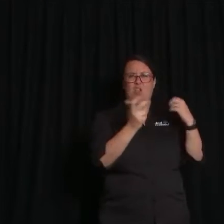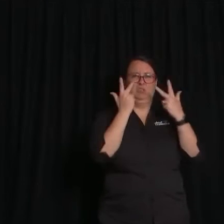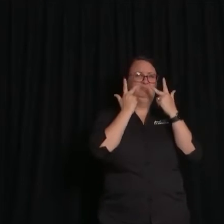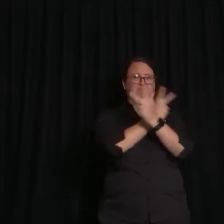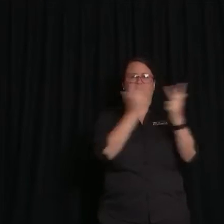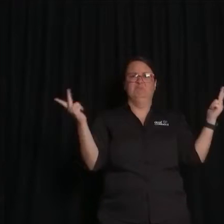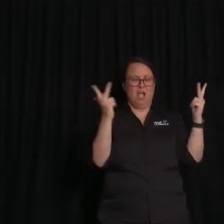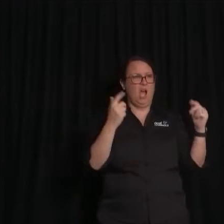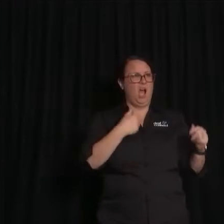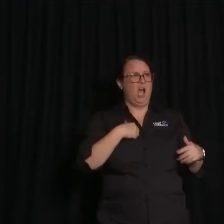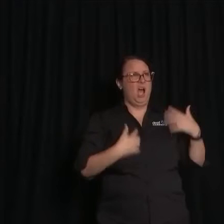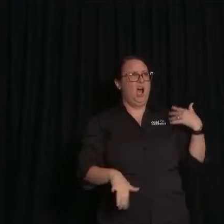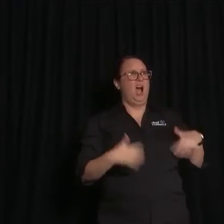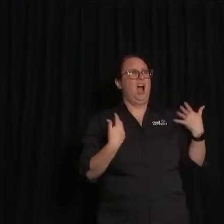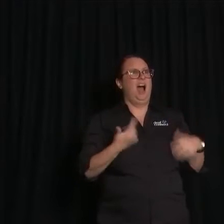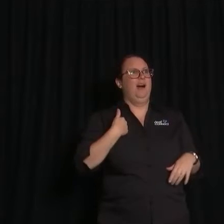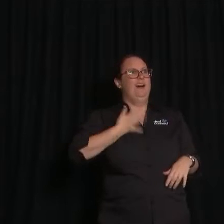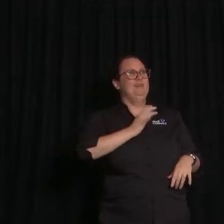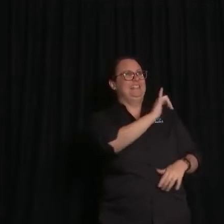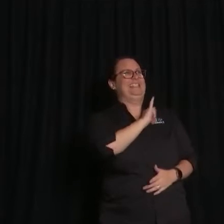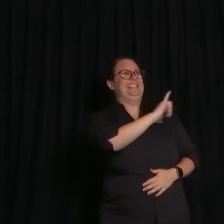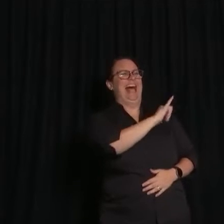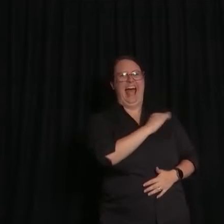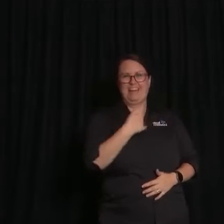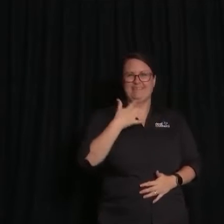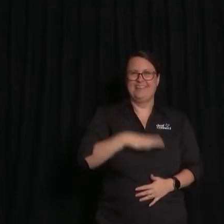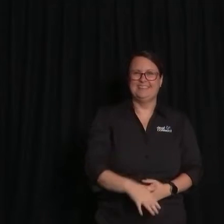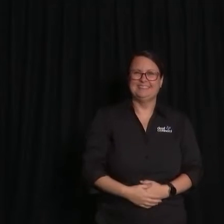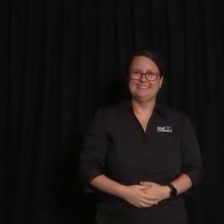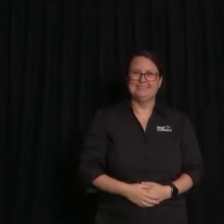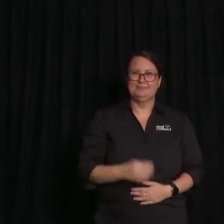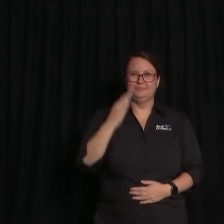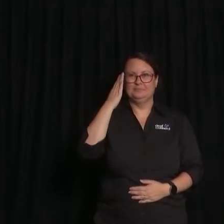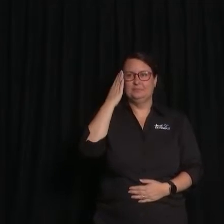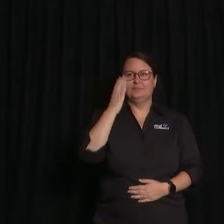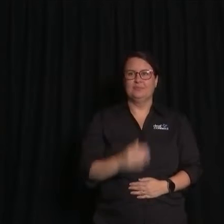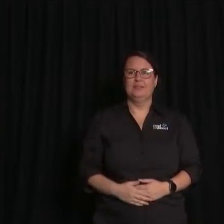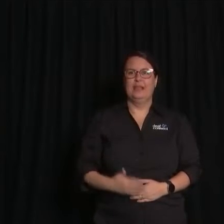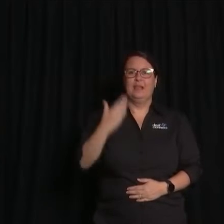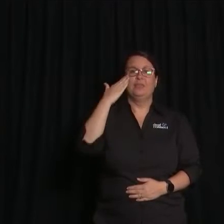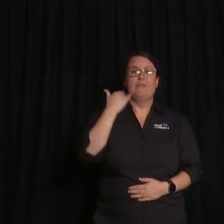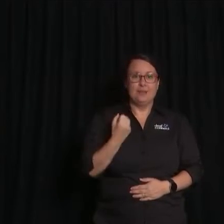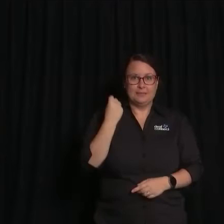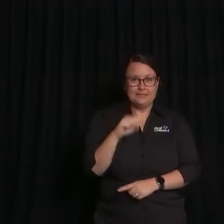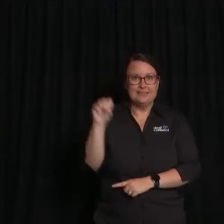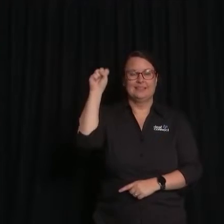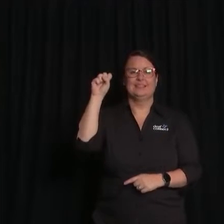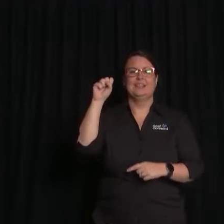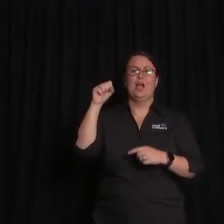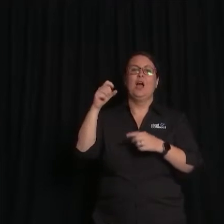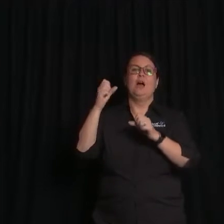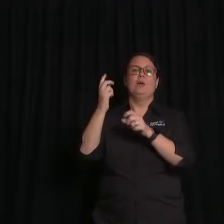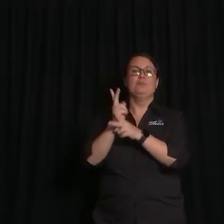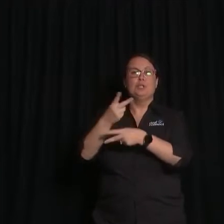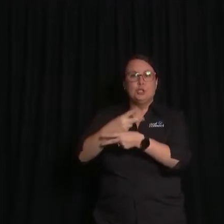and sexual energy. It was very influential. It's the legendary feminist musician, producer, director,